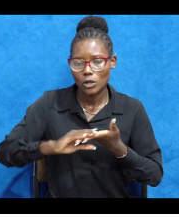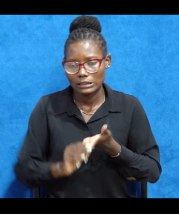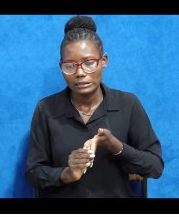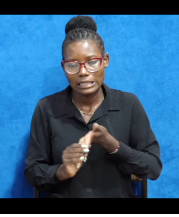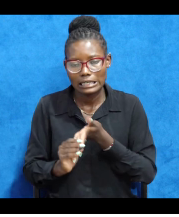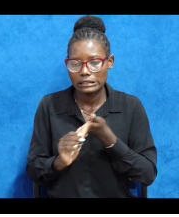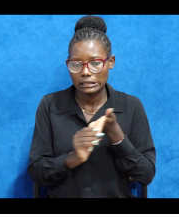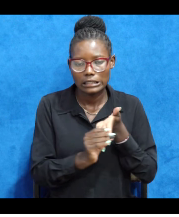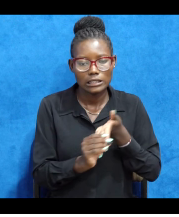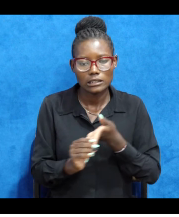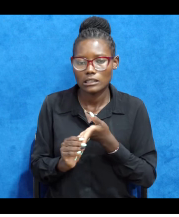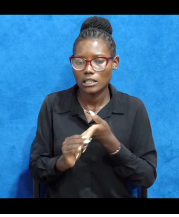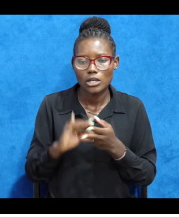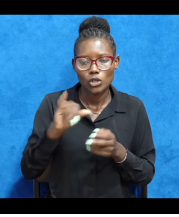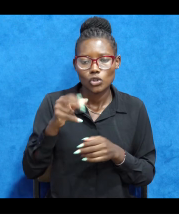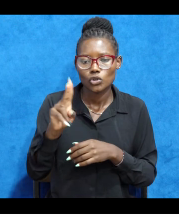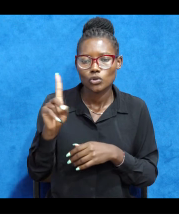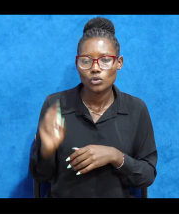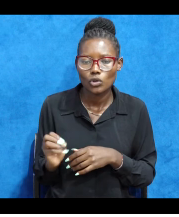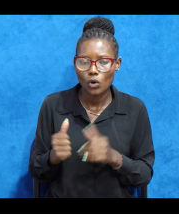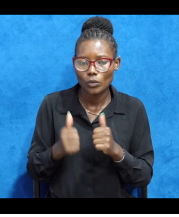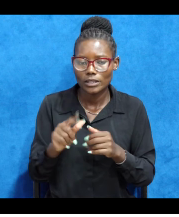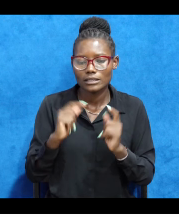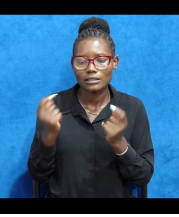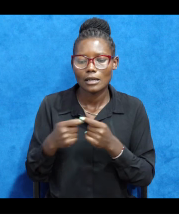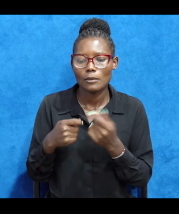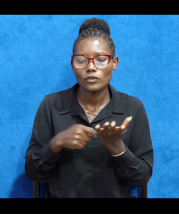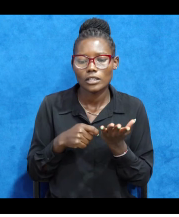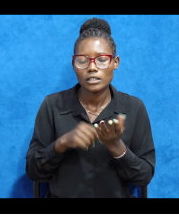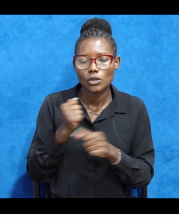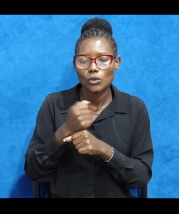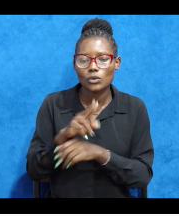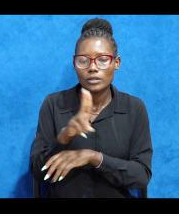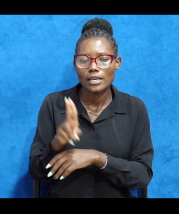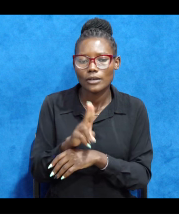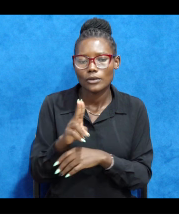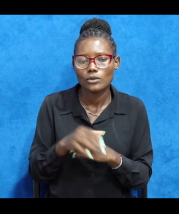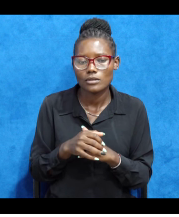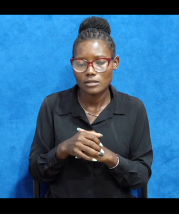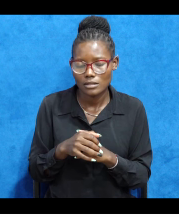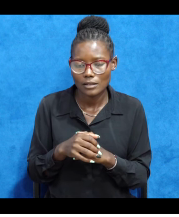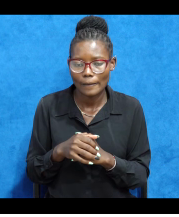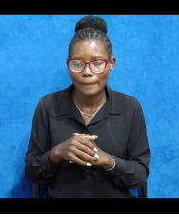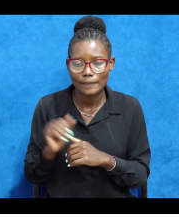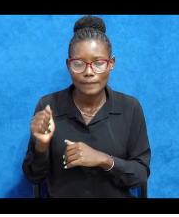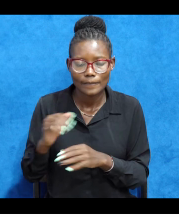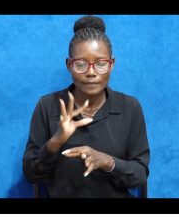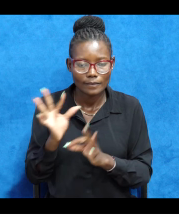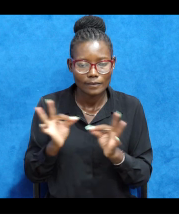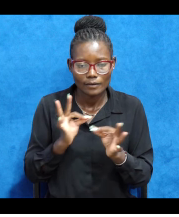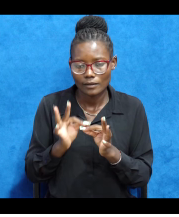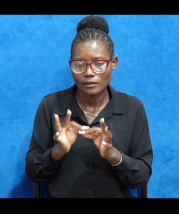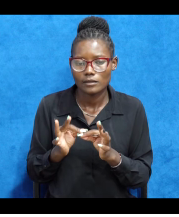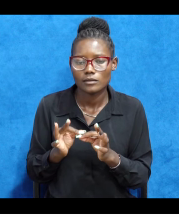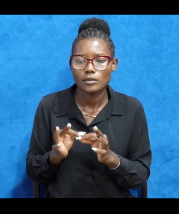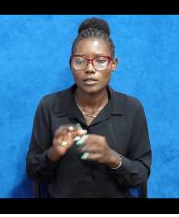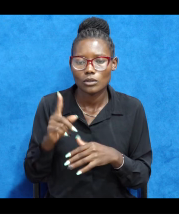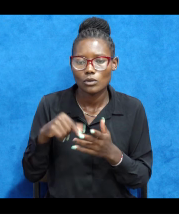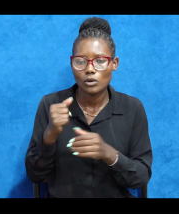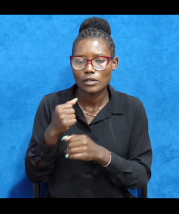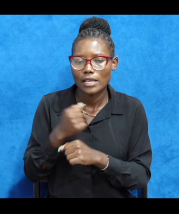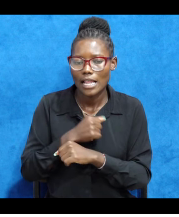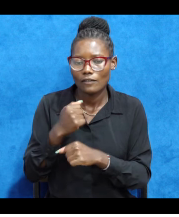with a glide technique or with a rotational technique? And this might become more relevant with certain individual sports like